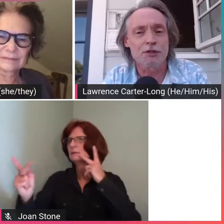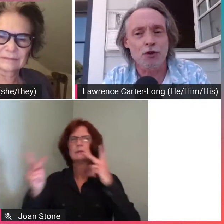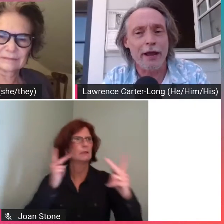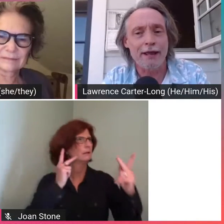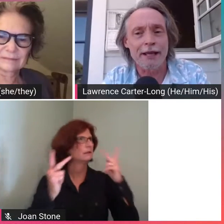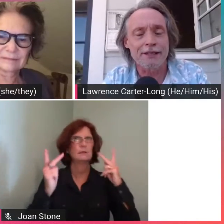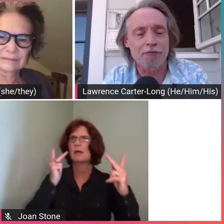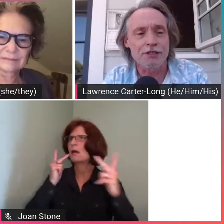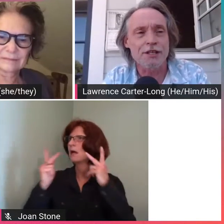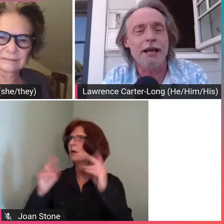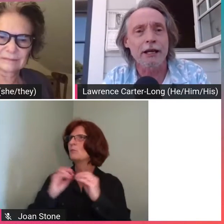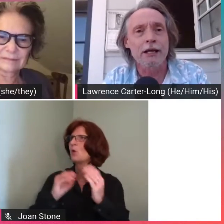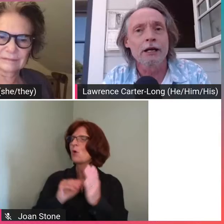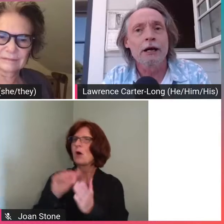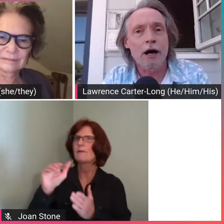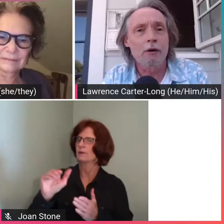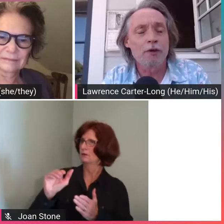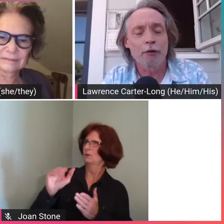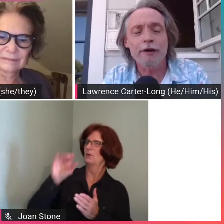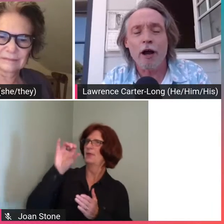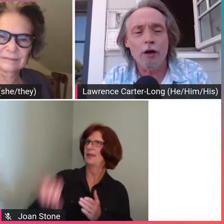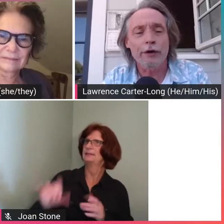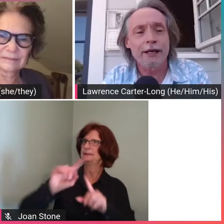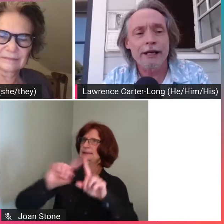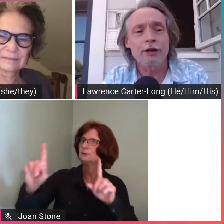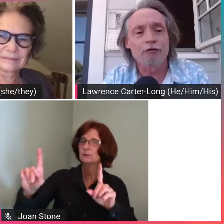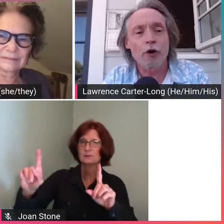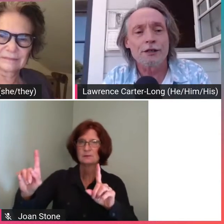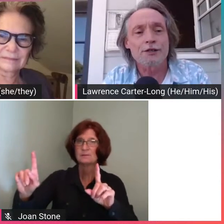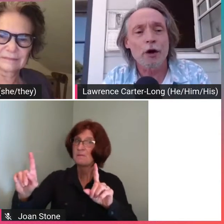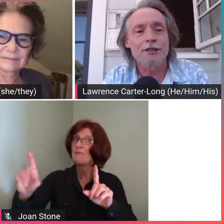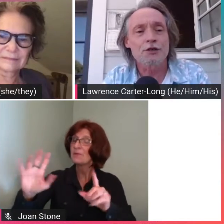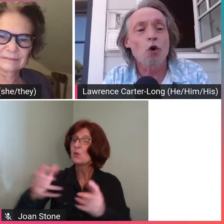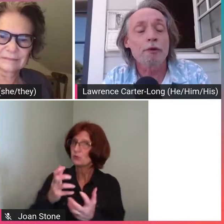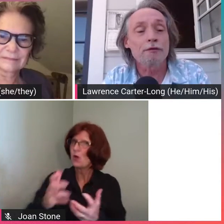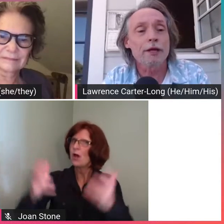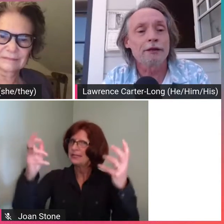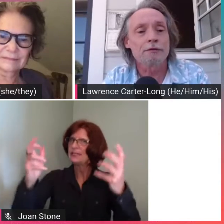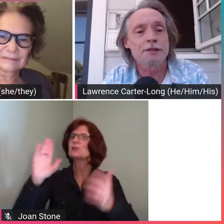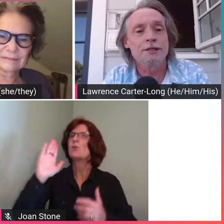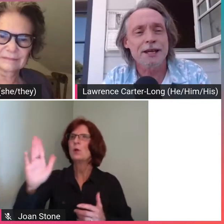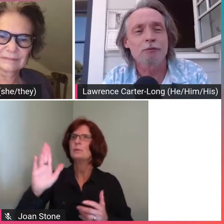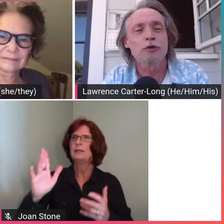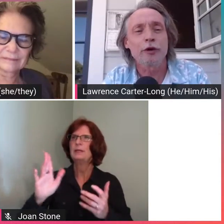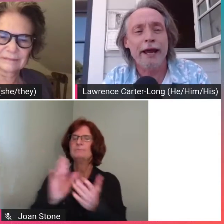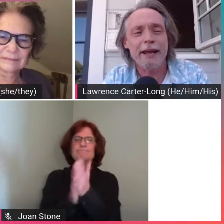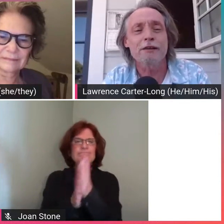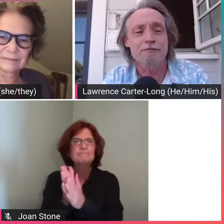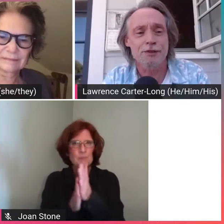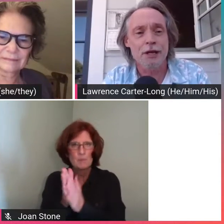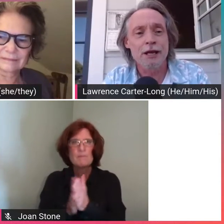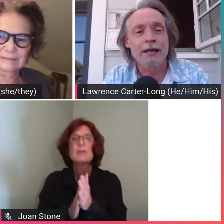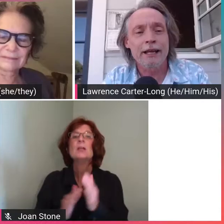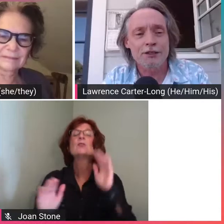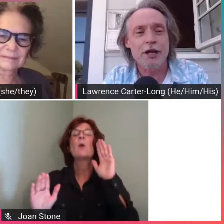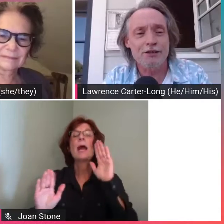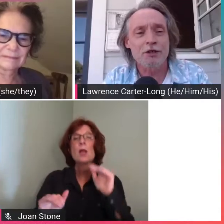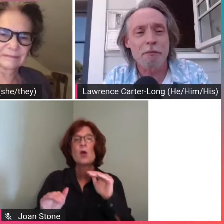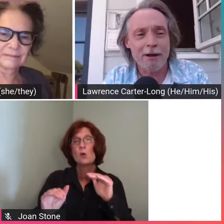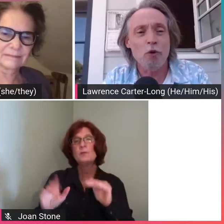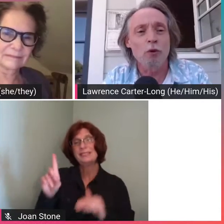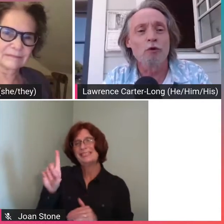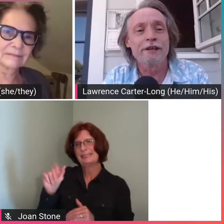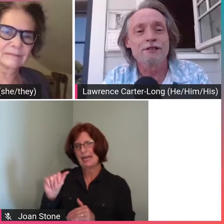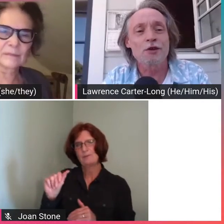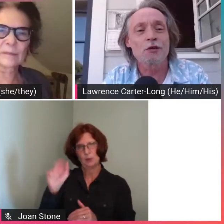different slant, that different take, they're really hungry and eager for it. So I just hope that disabled creatives get a chance